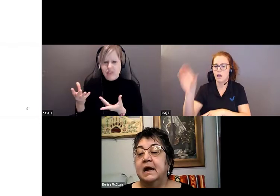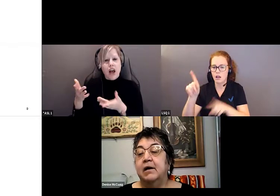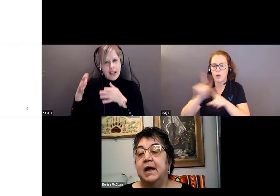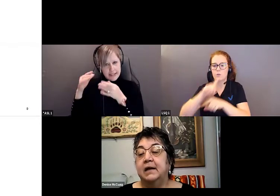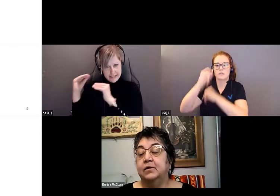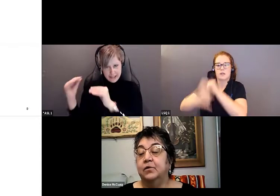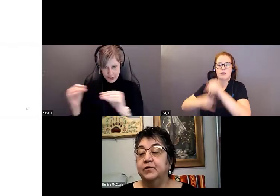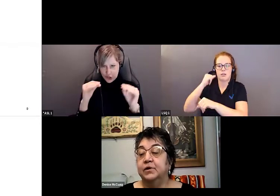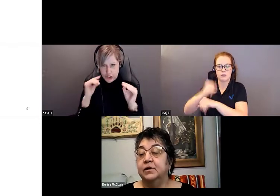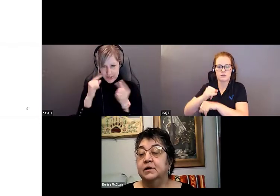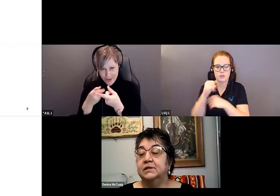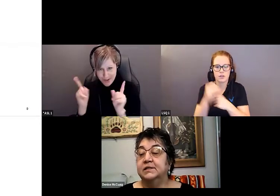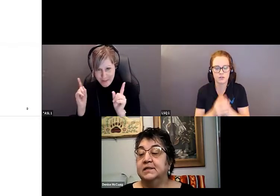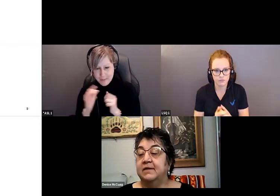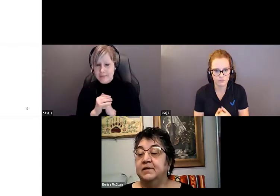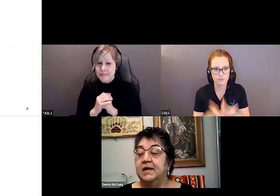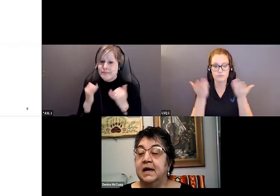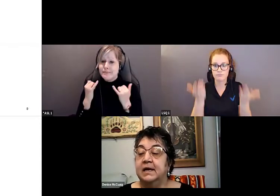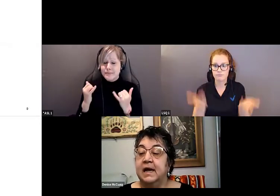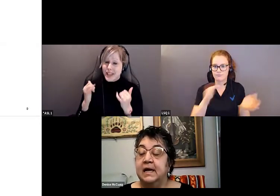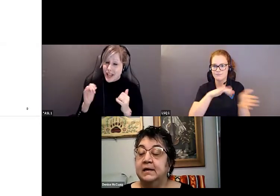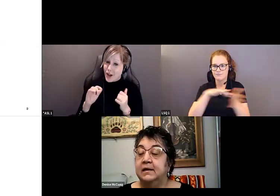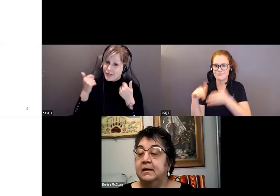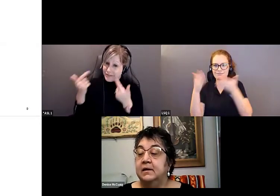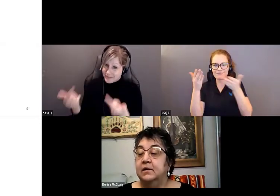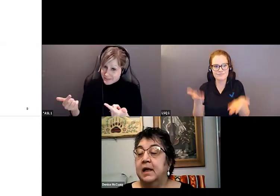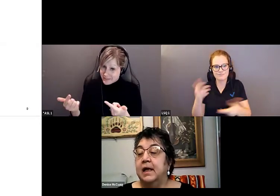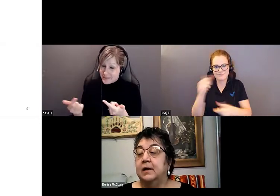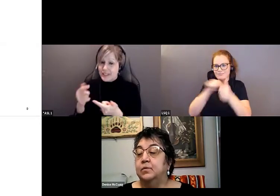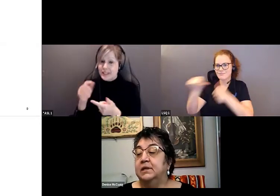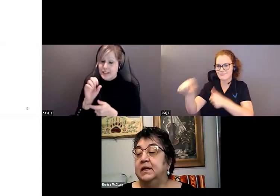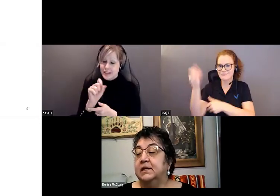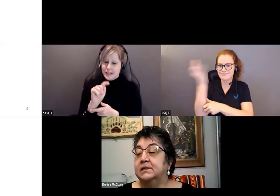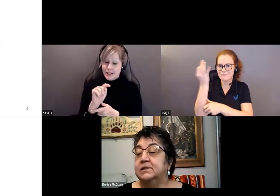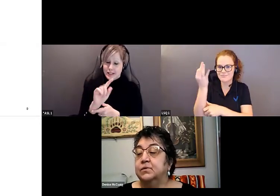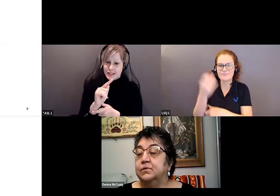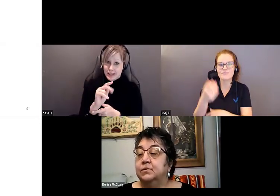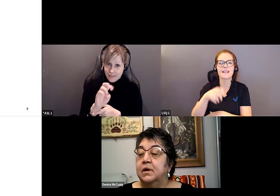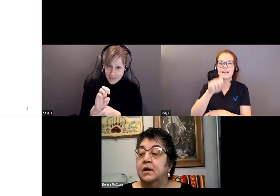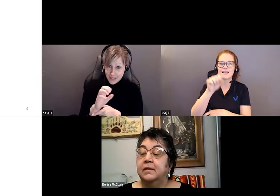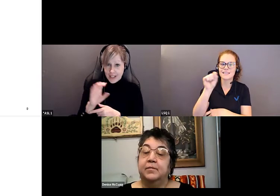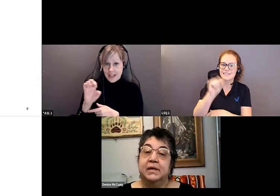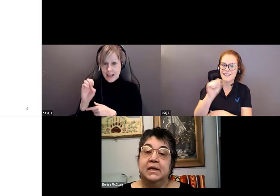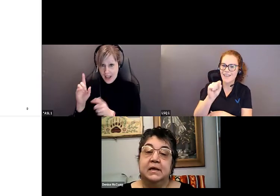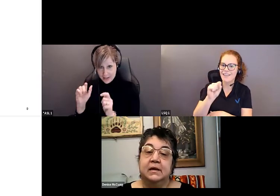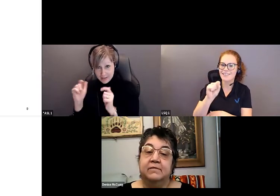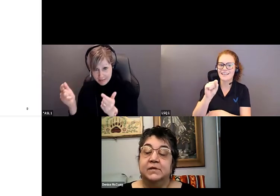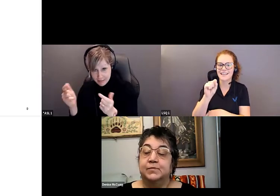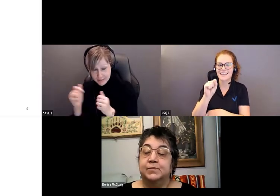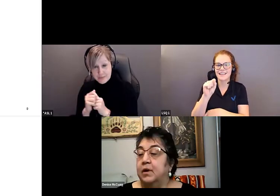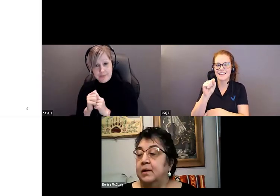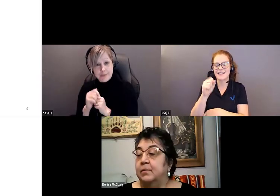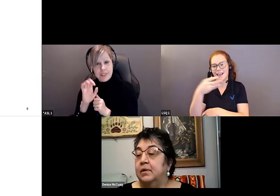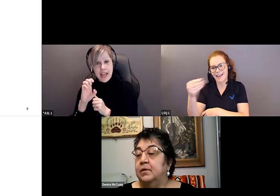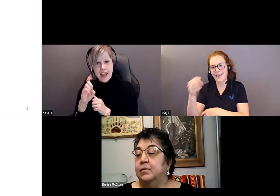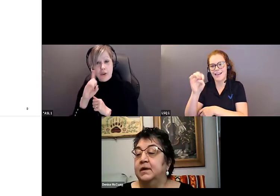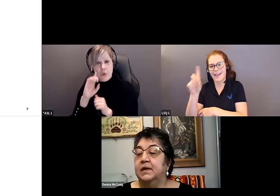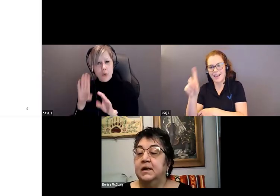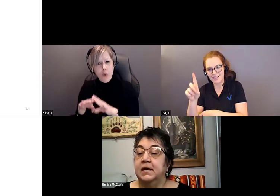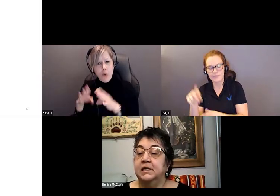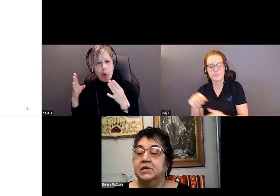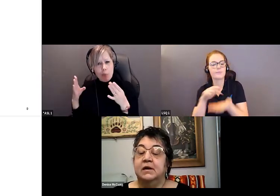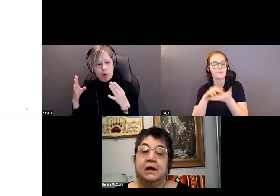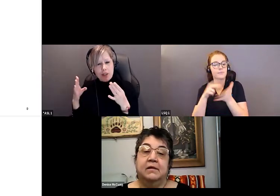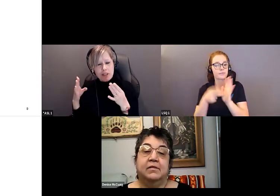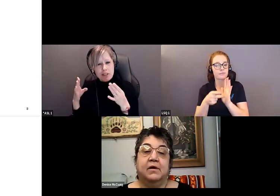like to now hand it over to Stephanie and Ed. Ed will lead us through the beginning of this program with